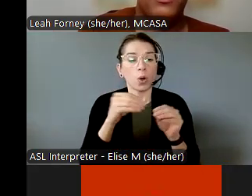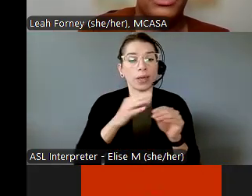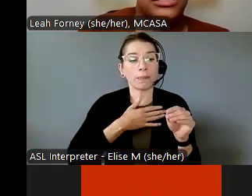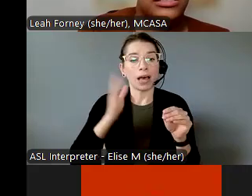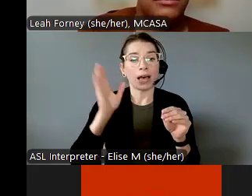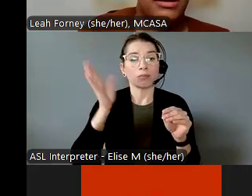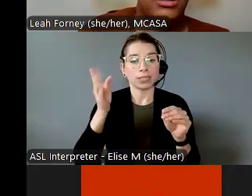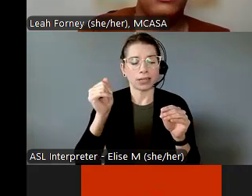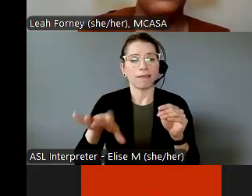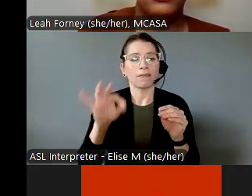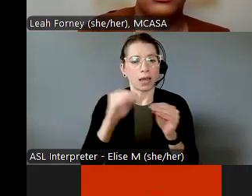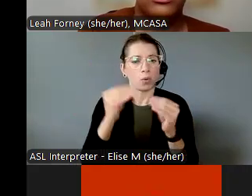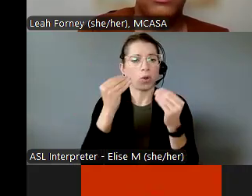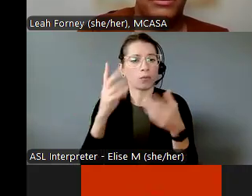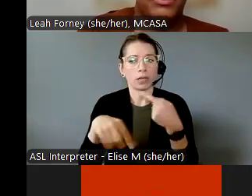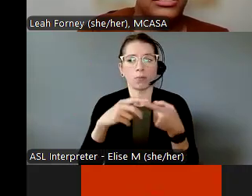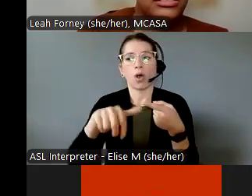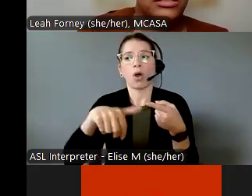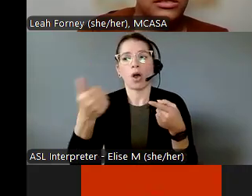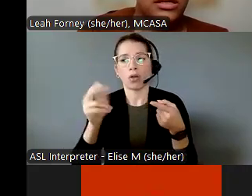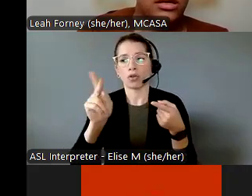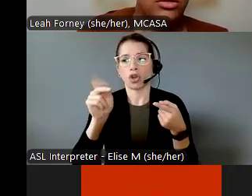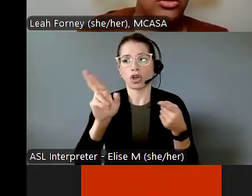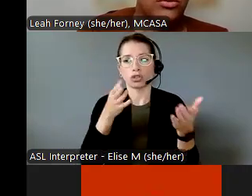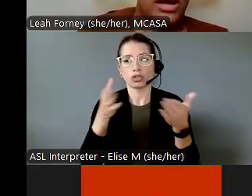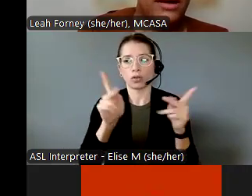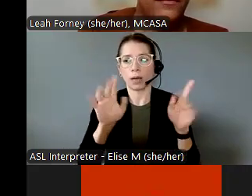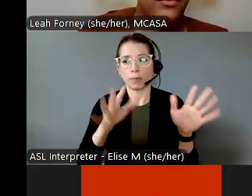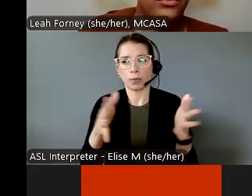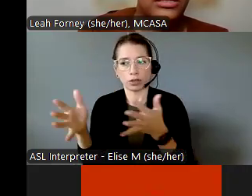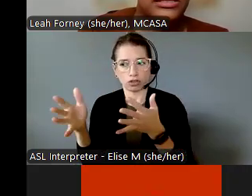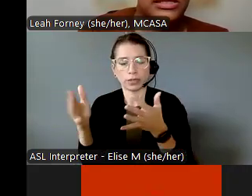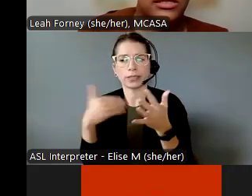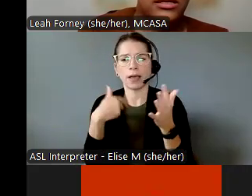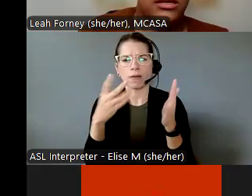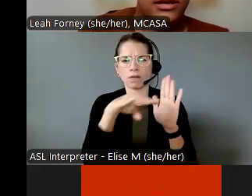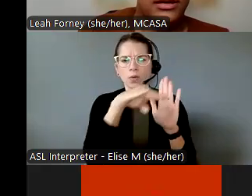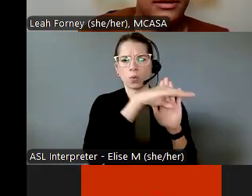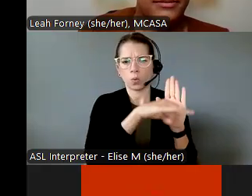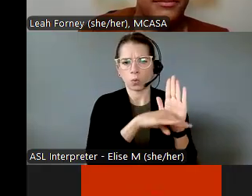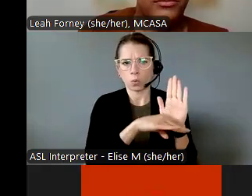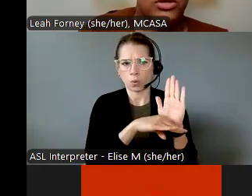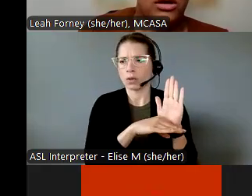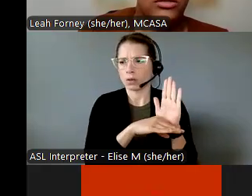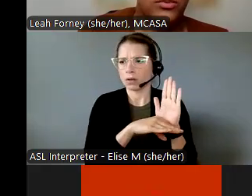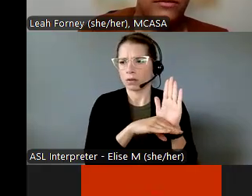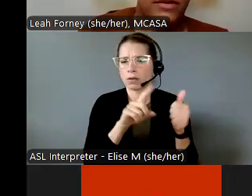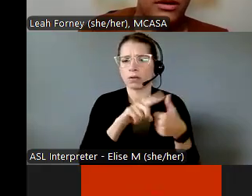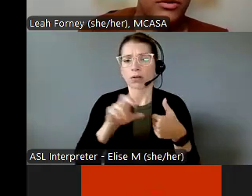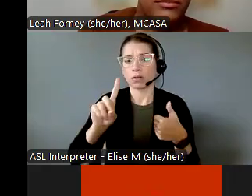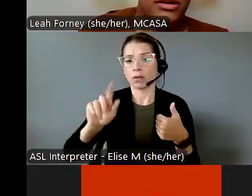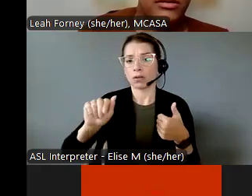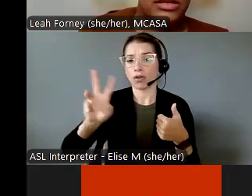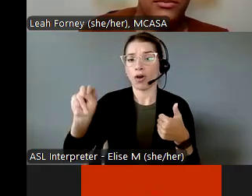more information about other underserved populations. So I have a few listed. Dawn is one